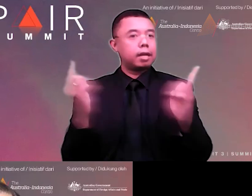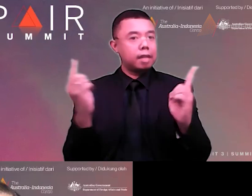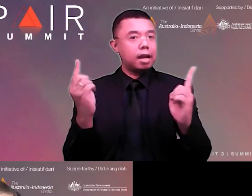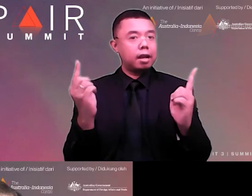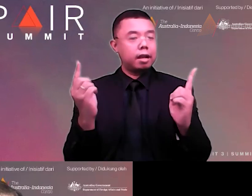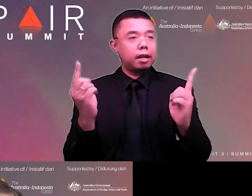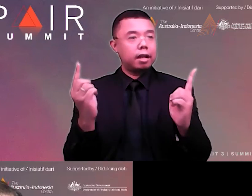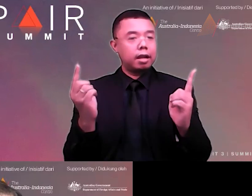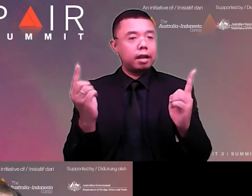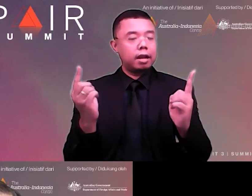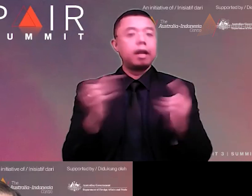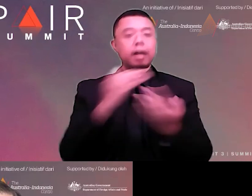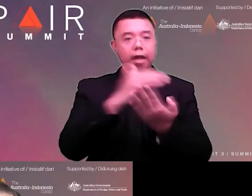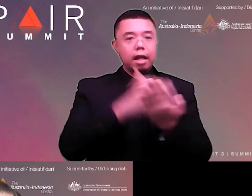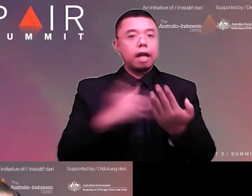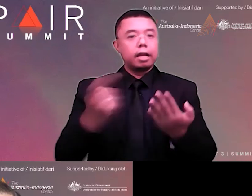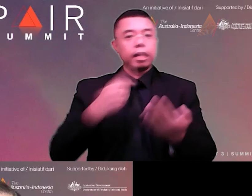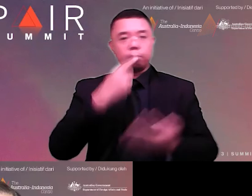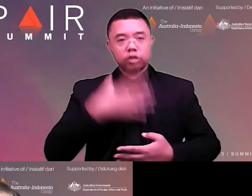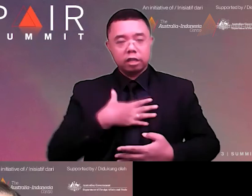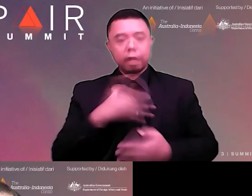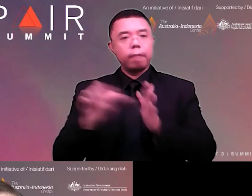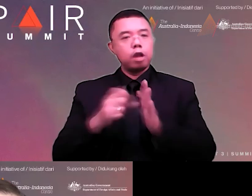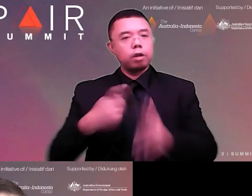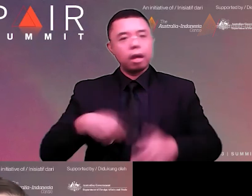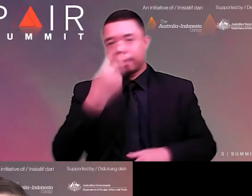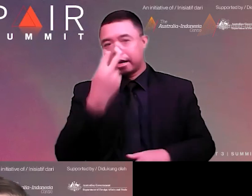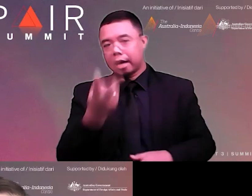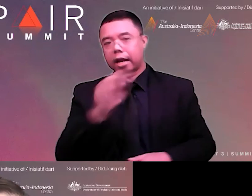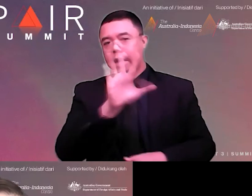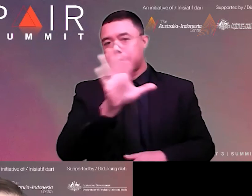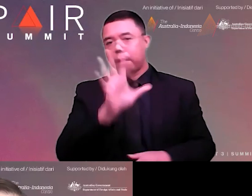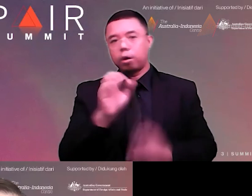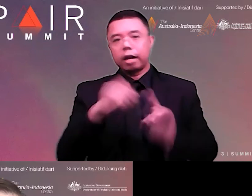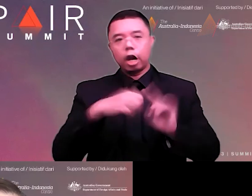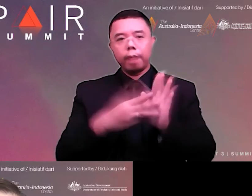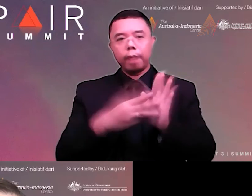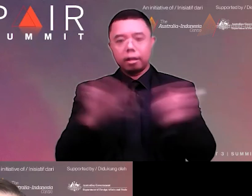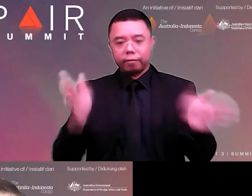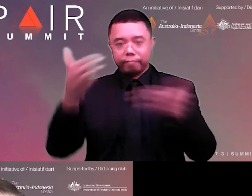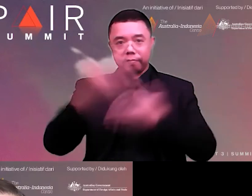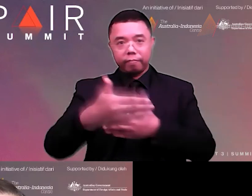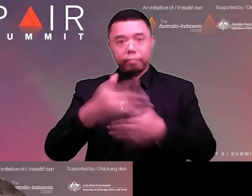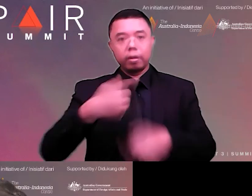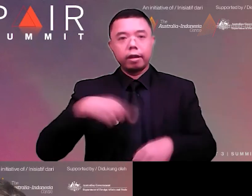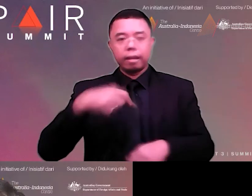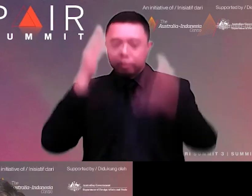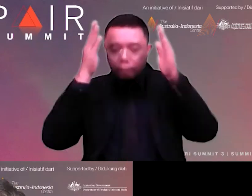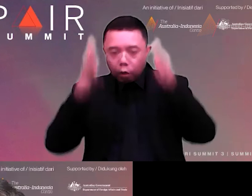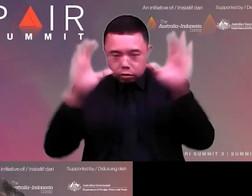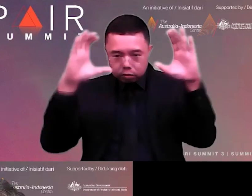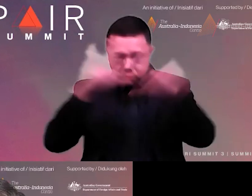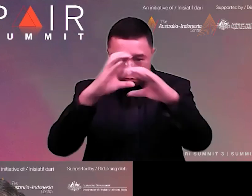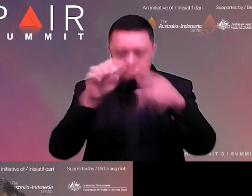at 500 square meters, so we could focus on what was happening in industrial estates. We could focus on